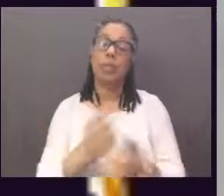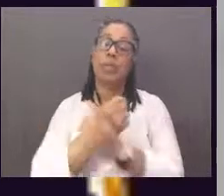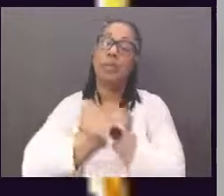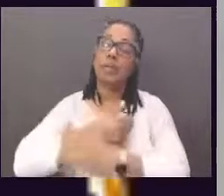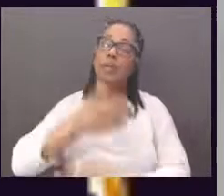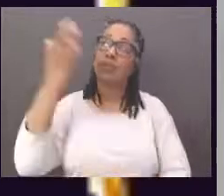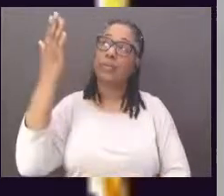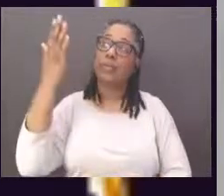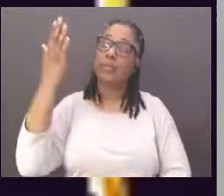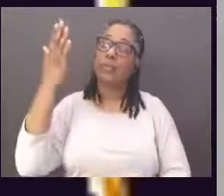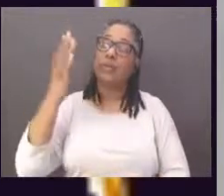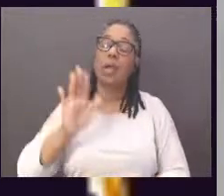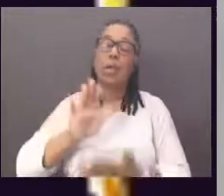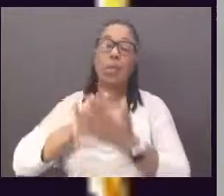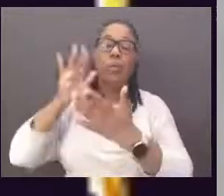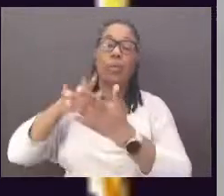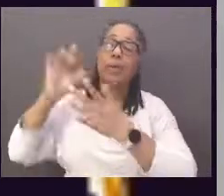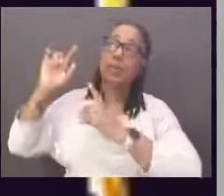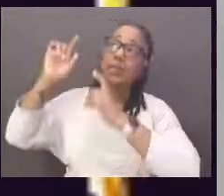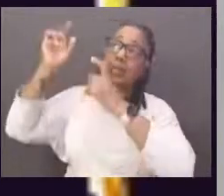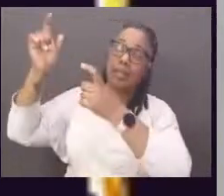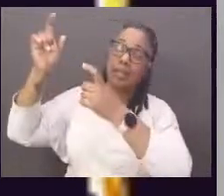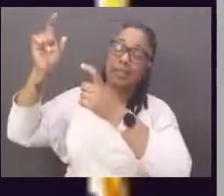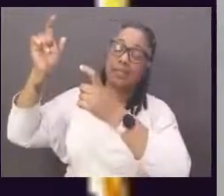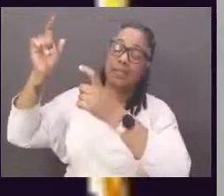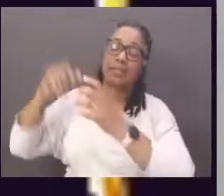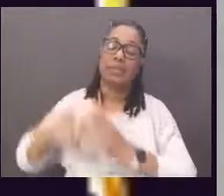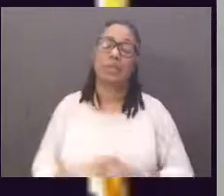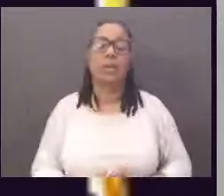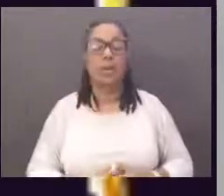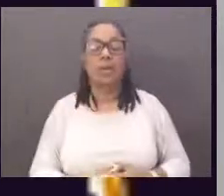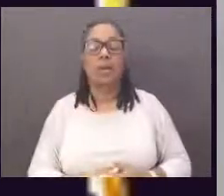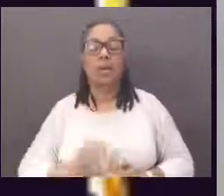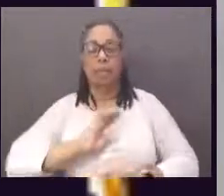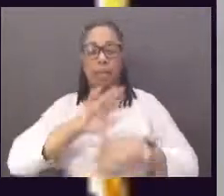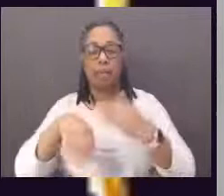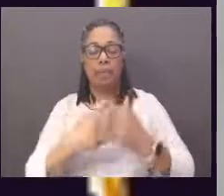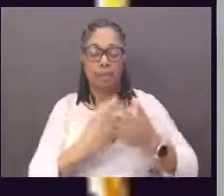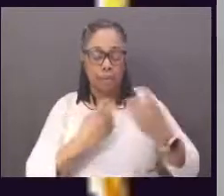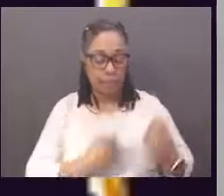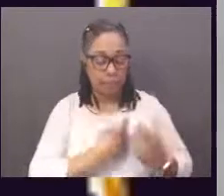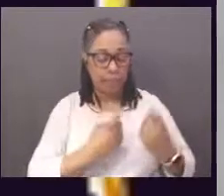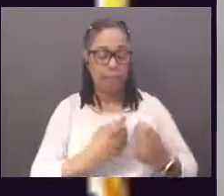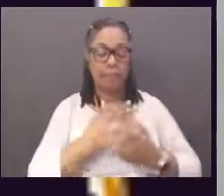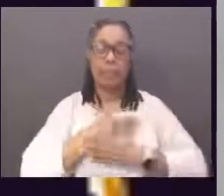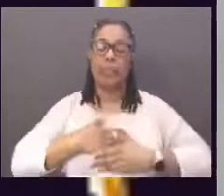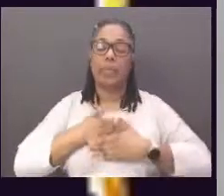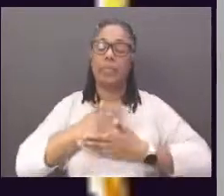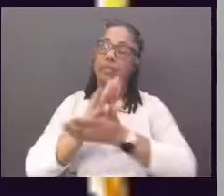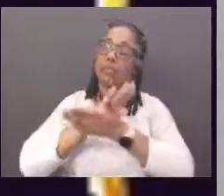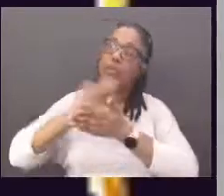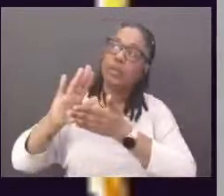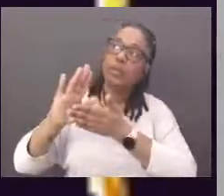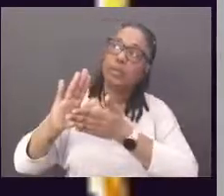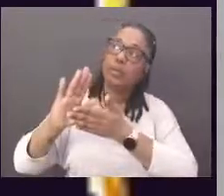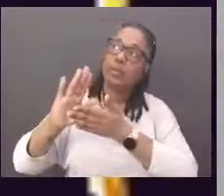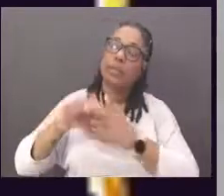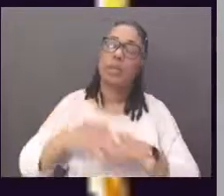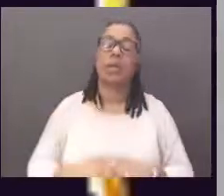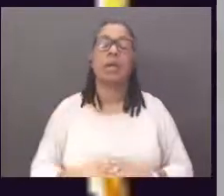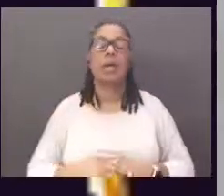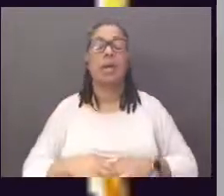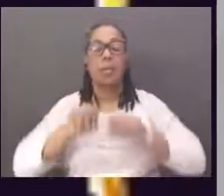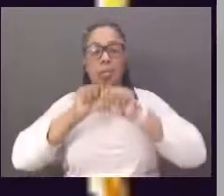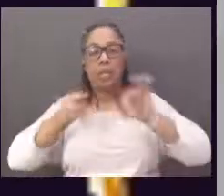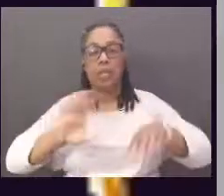glorify you. We magnify you. We ask that you forgive us of all of our sins. Bless our church as a whole. We ask